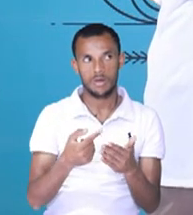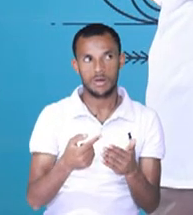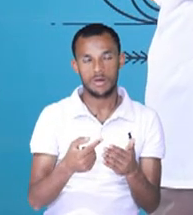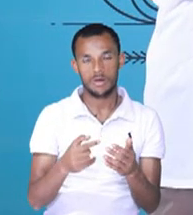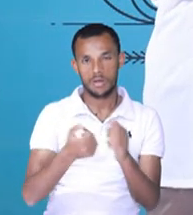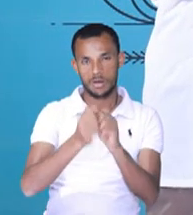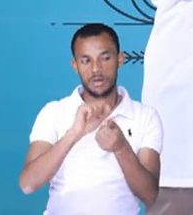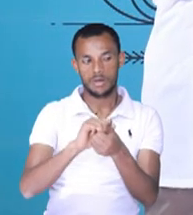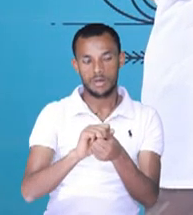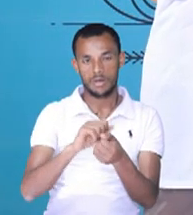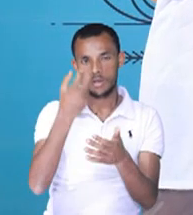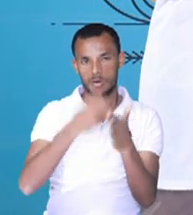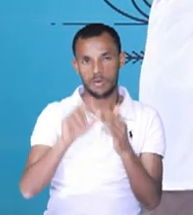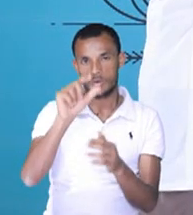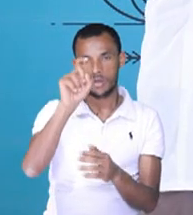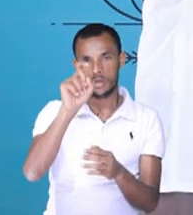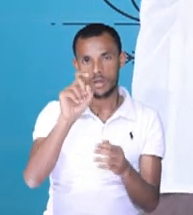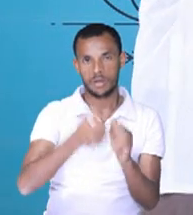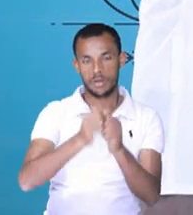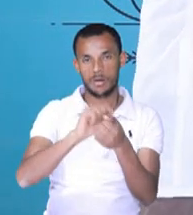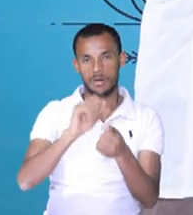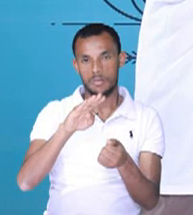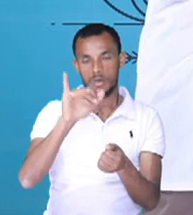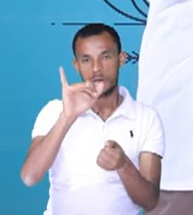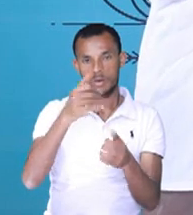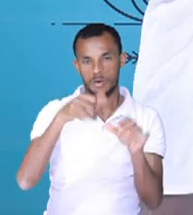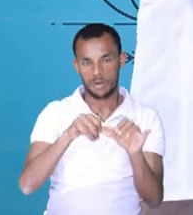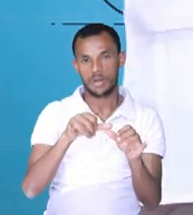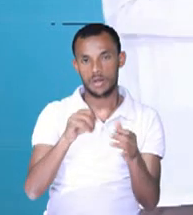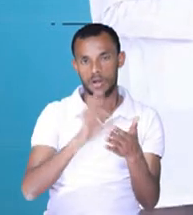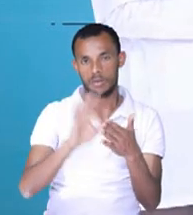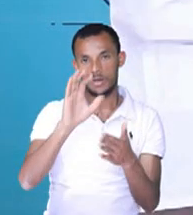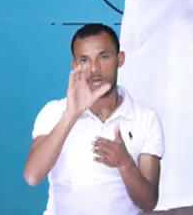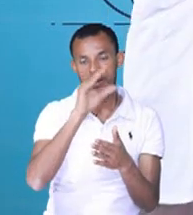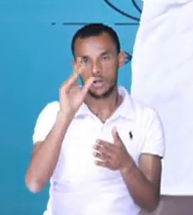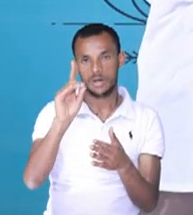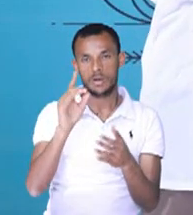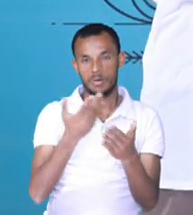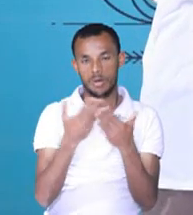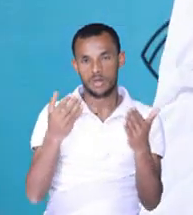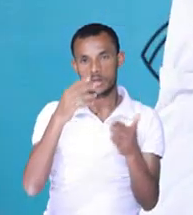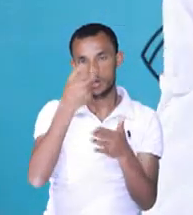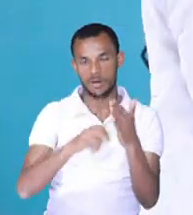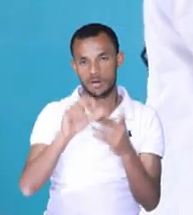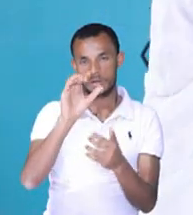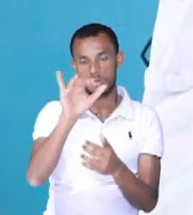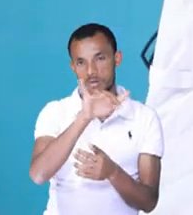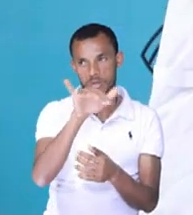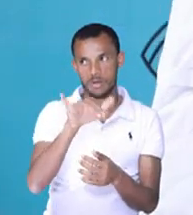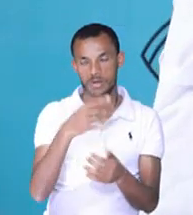change. The coefficient of x are replaced by the constant number c and d, where the coefficient of I remains the